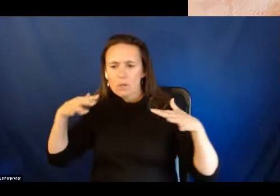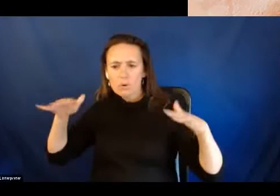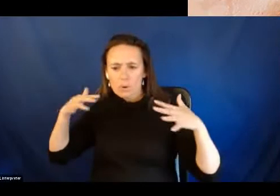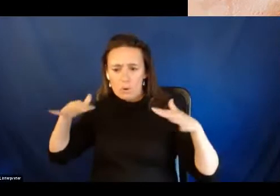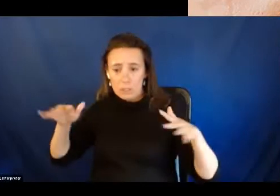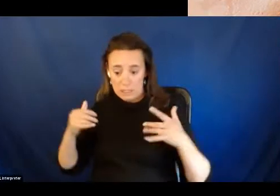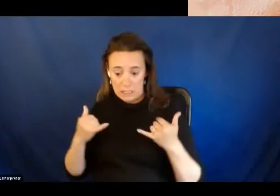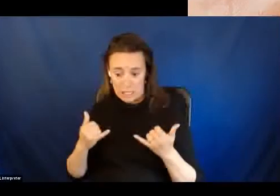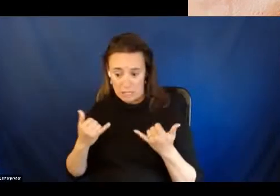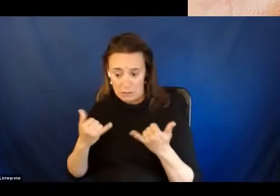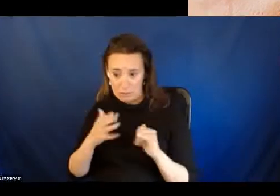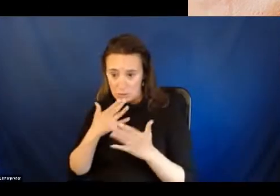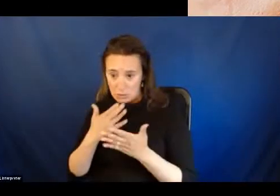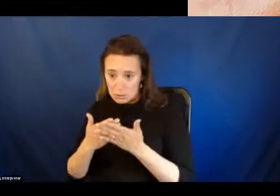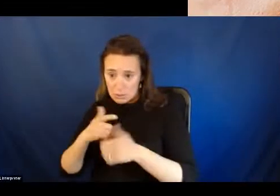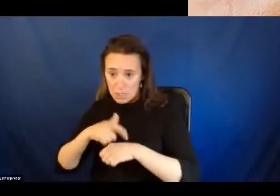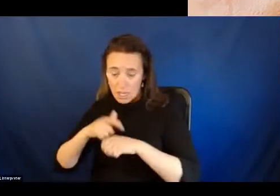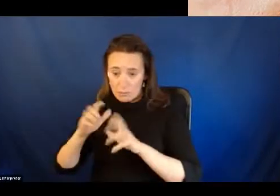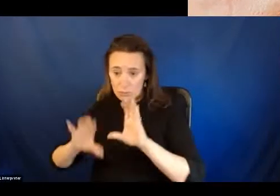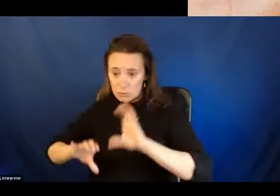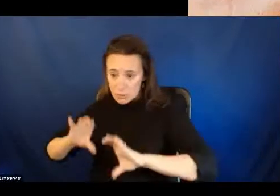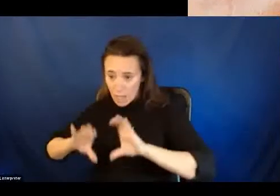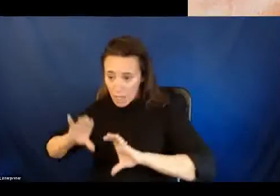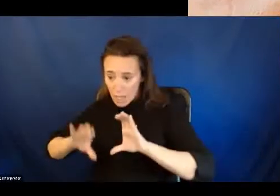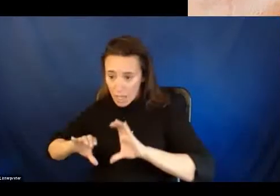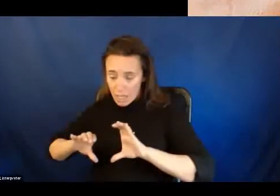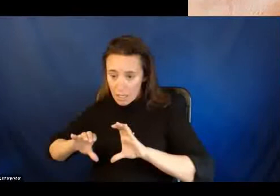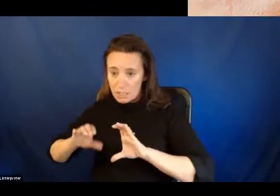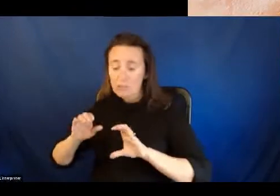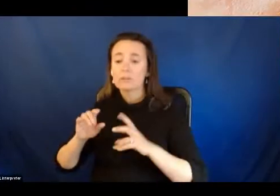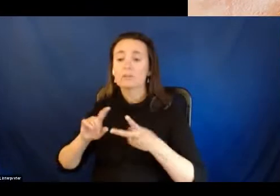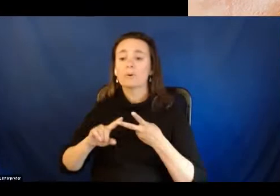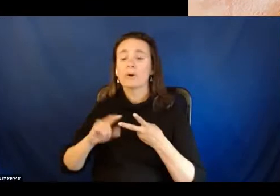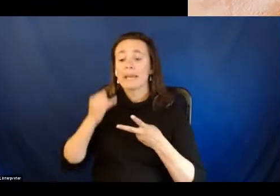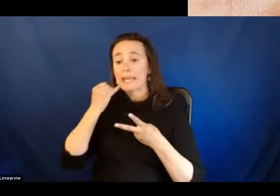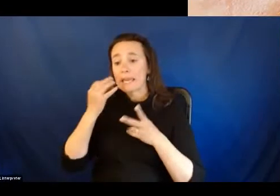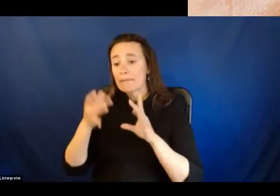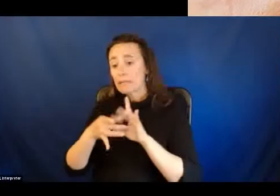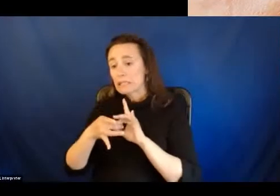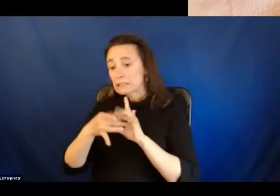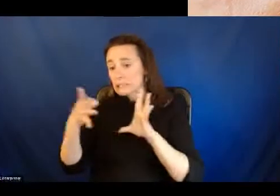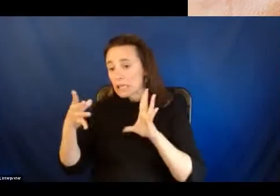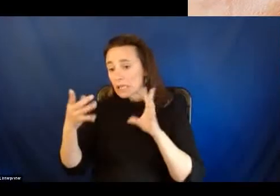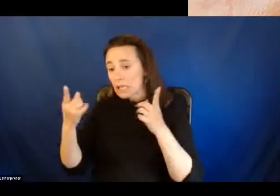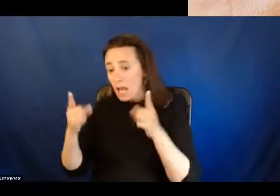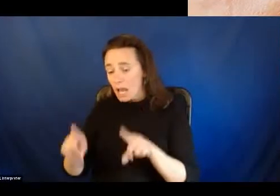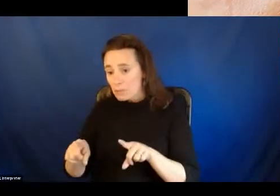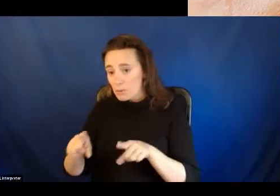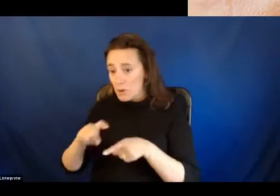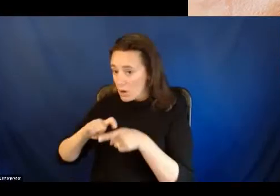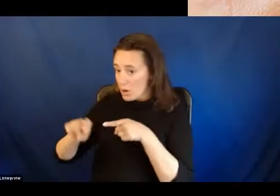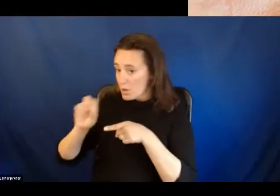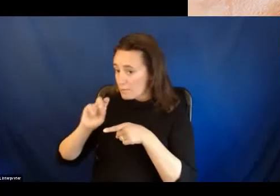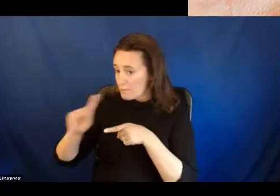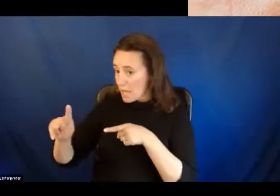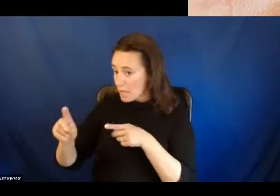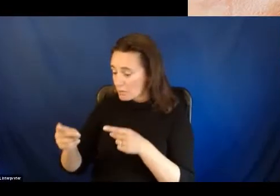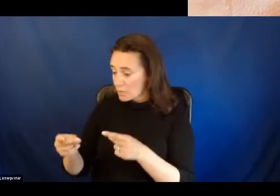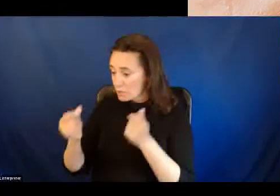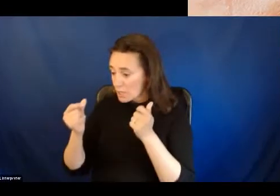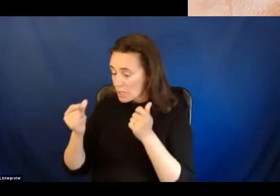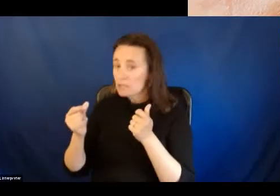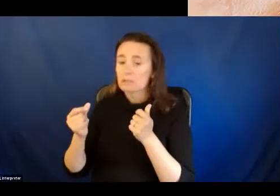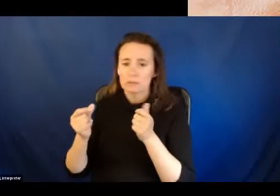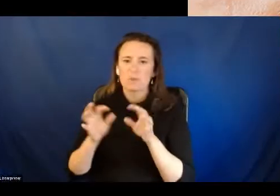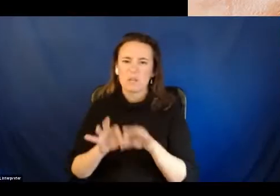time to talk? If we get disconnected, would you want me to call you back right away? These things can be important, and it